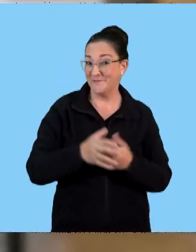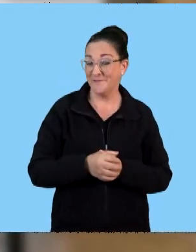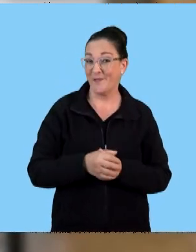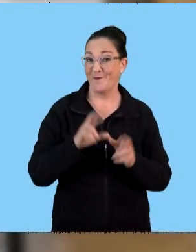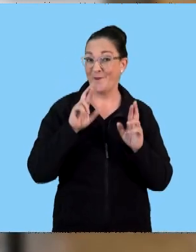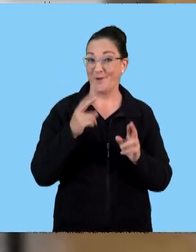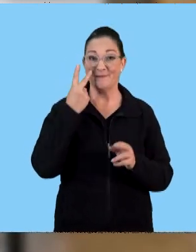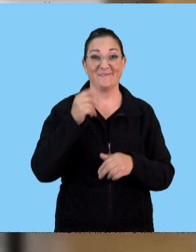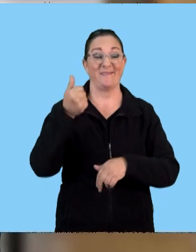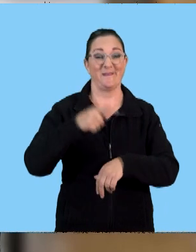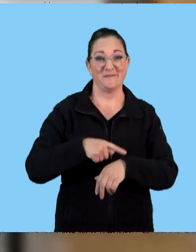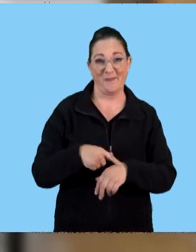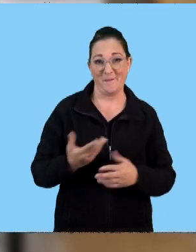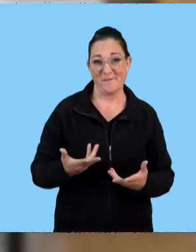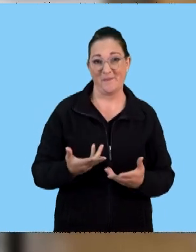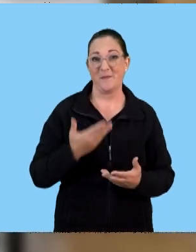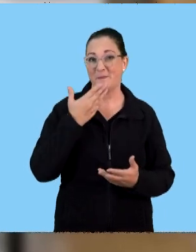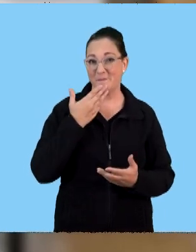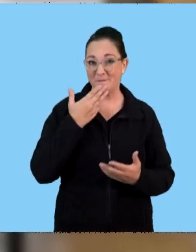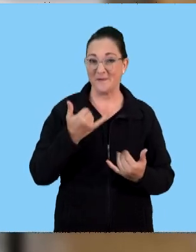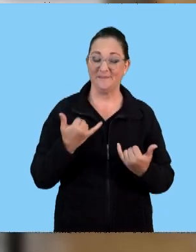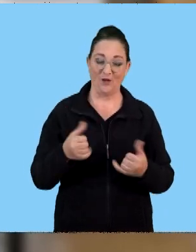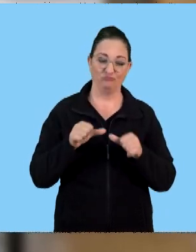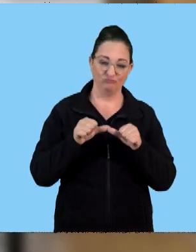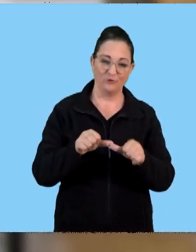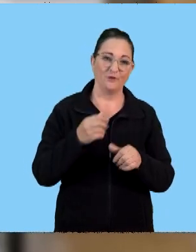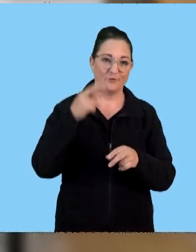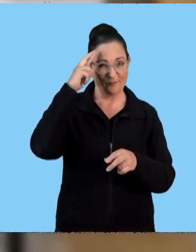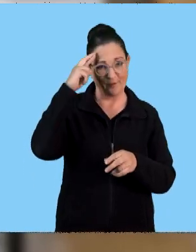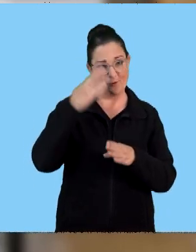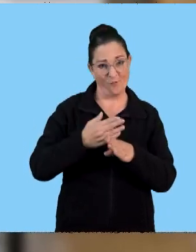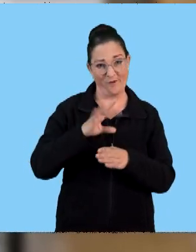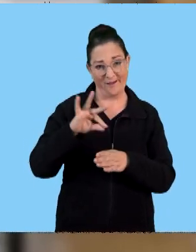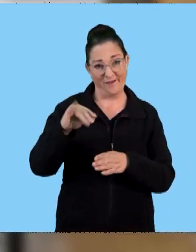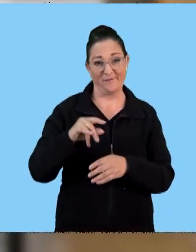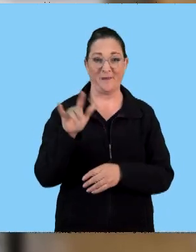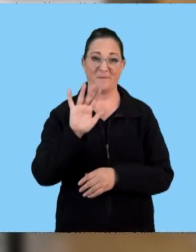quite a lot today, and I'm also hoping to see you next time. Please stay safe and